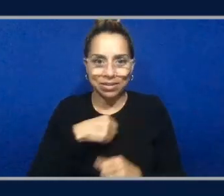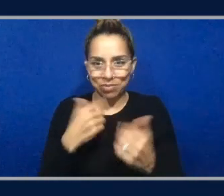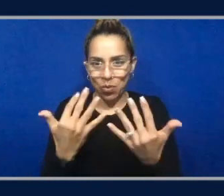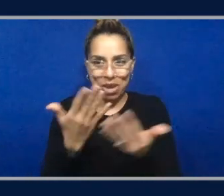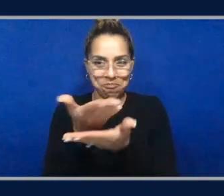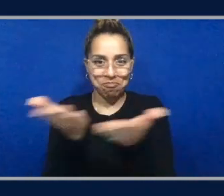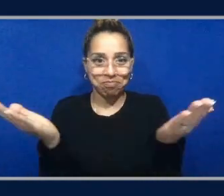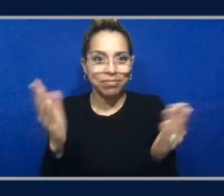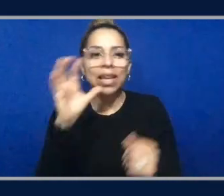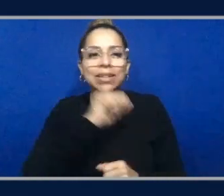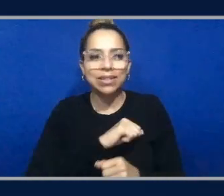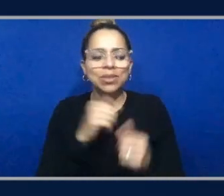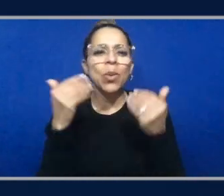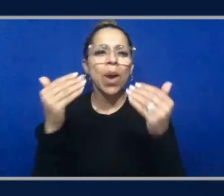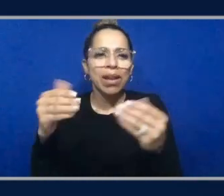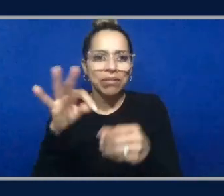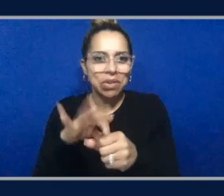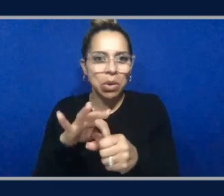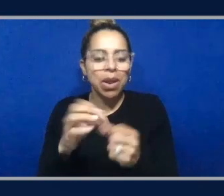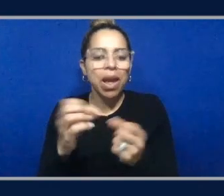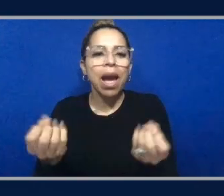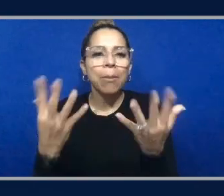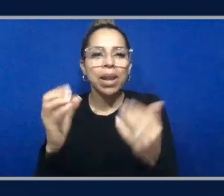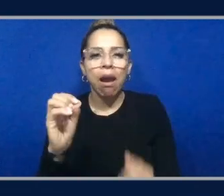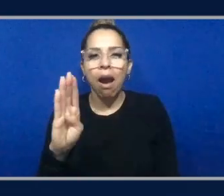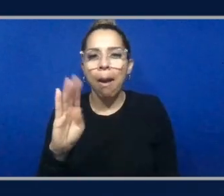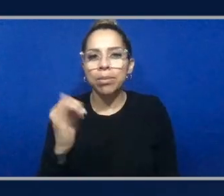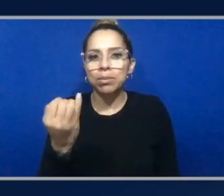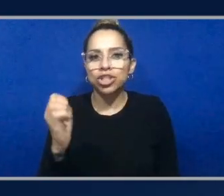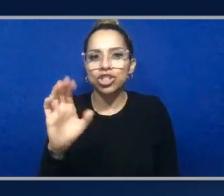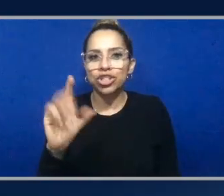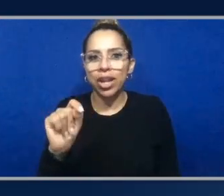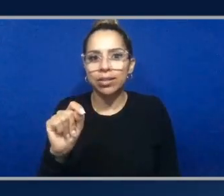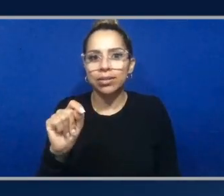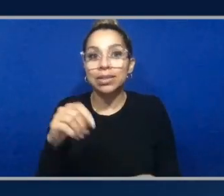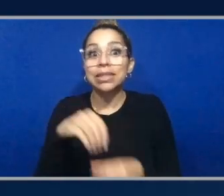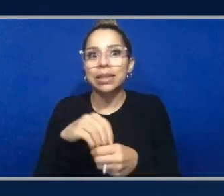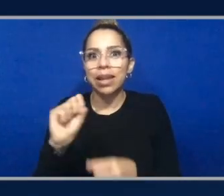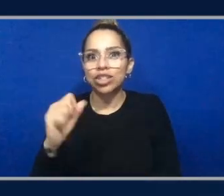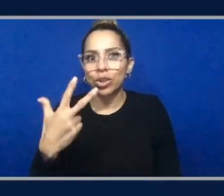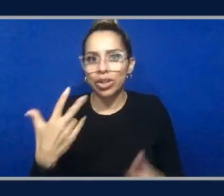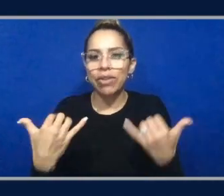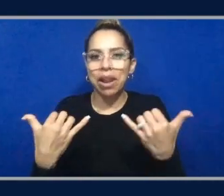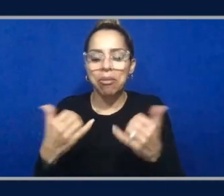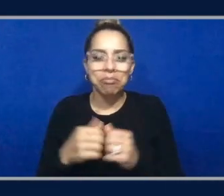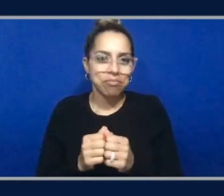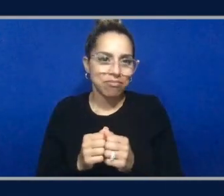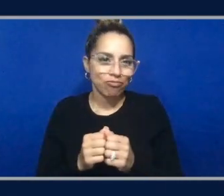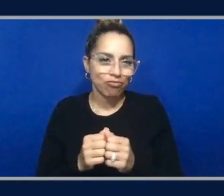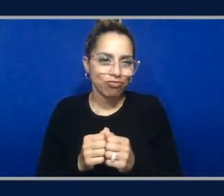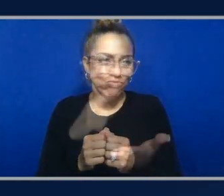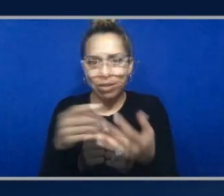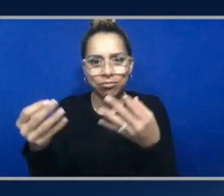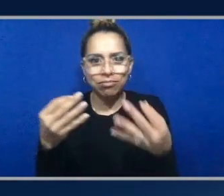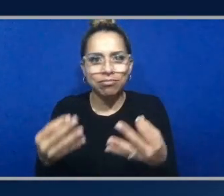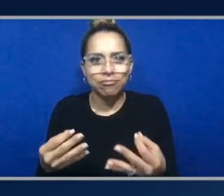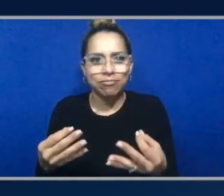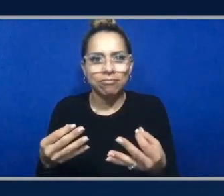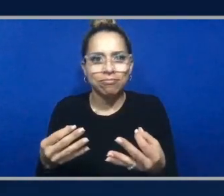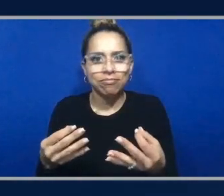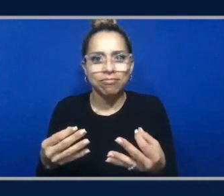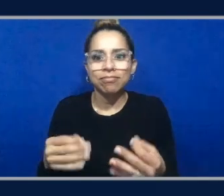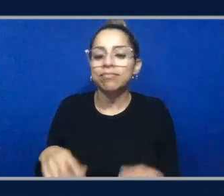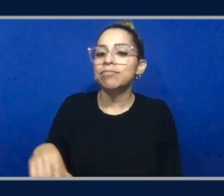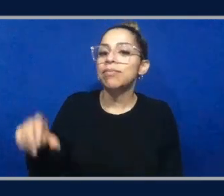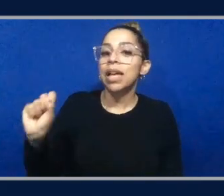many objects you think are in S3. And let's get into it. What are we talking about? S3? S3